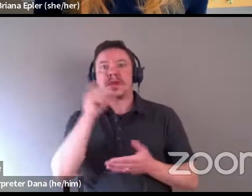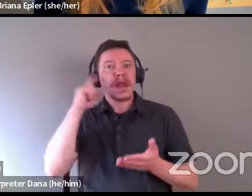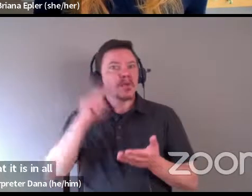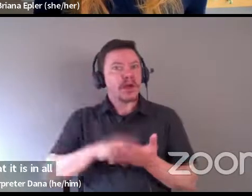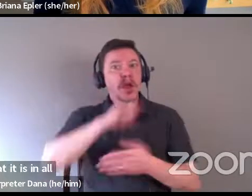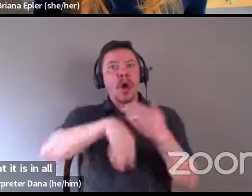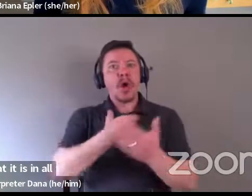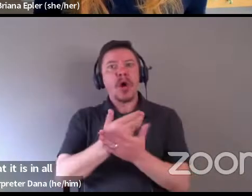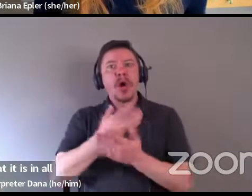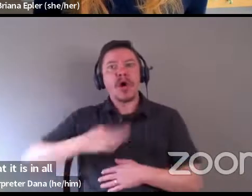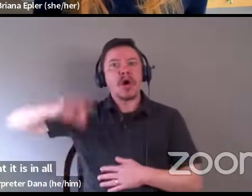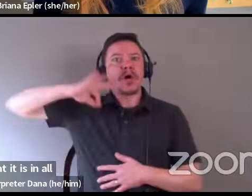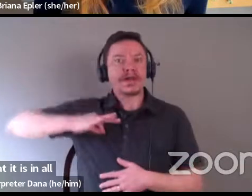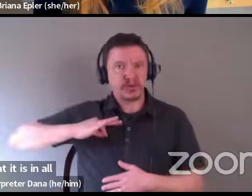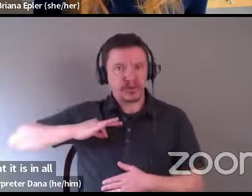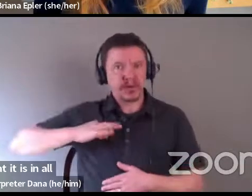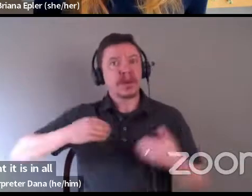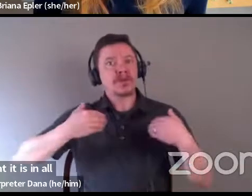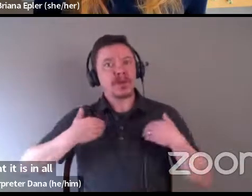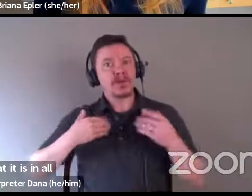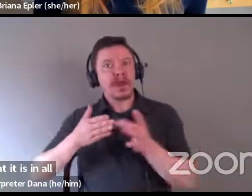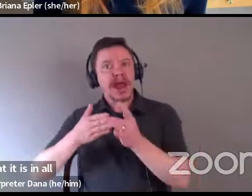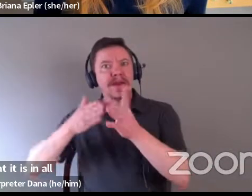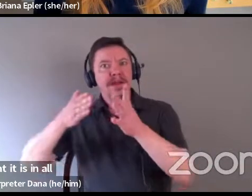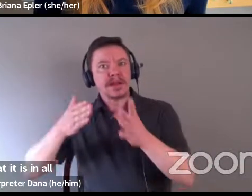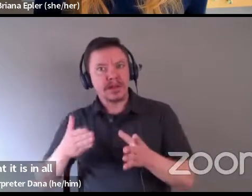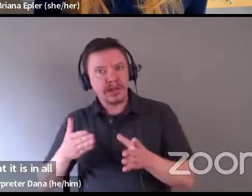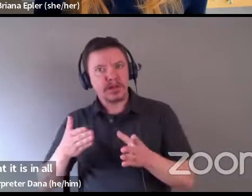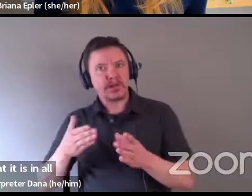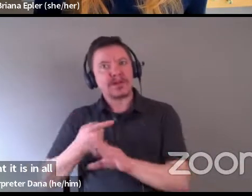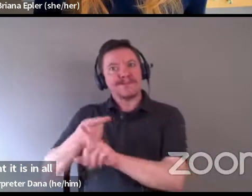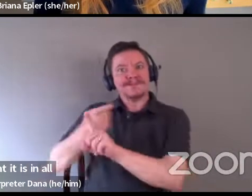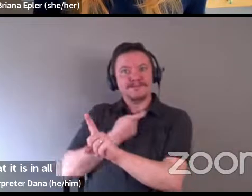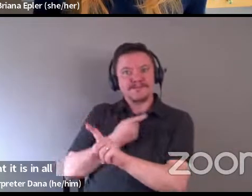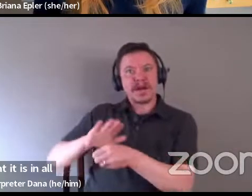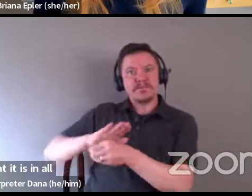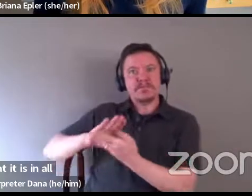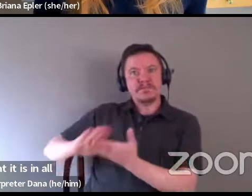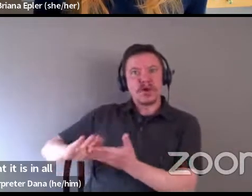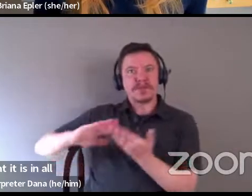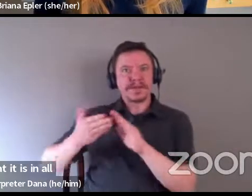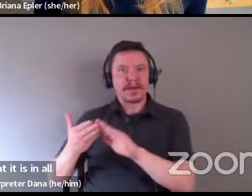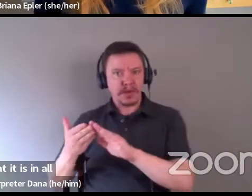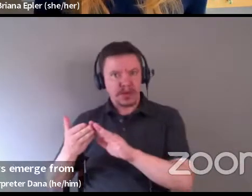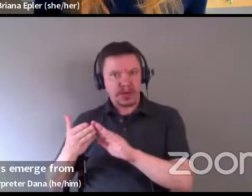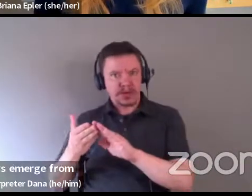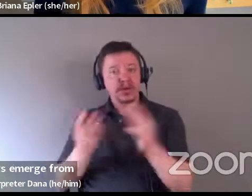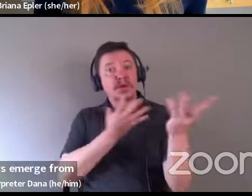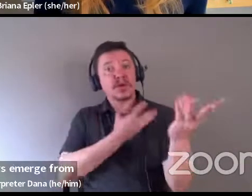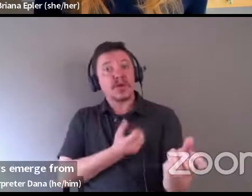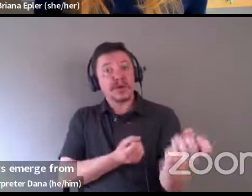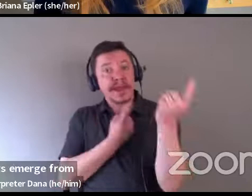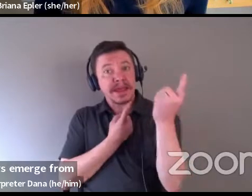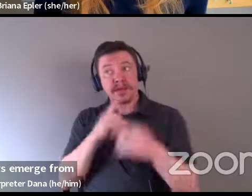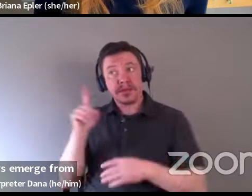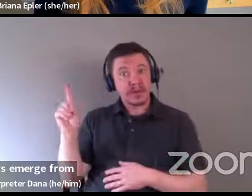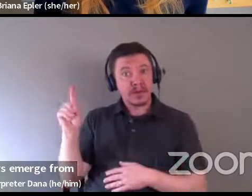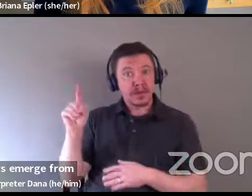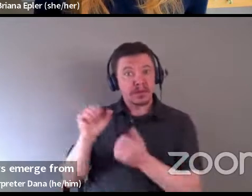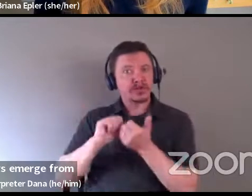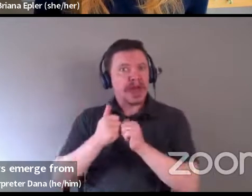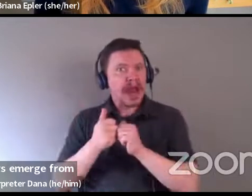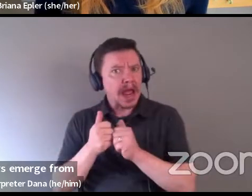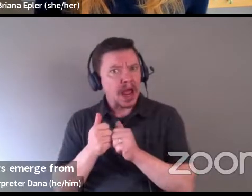to have leaders emerge from marginalized communities, right? So the empathy question, I think,